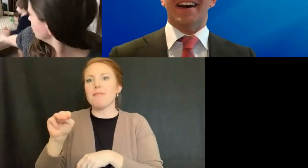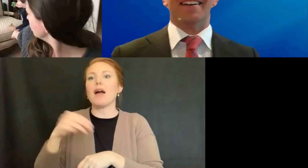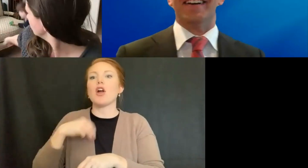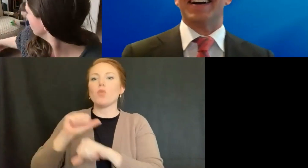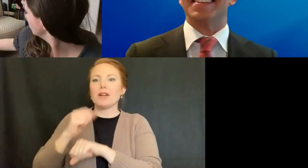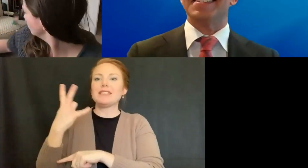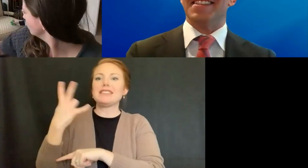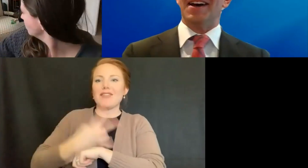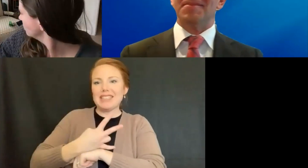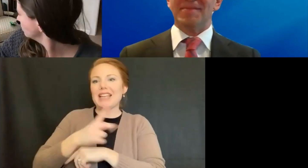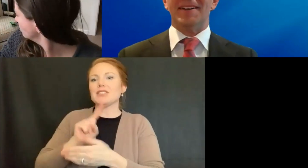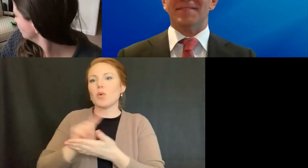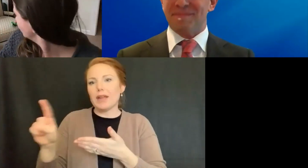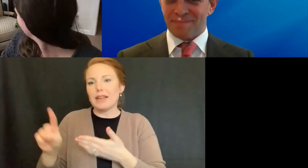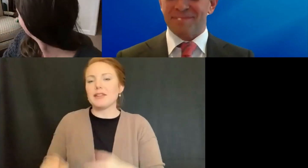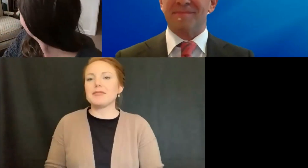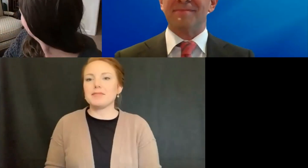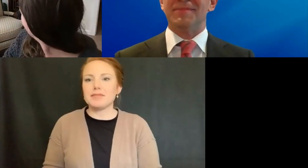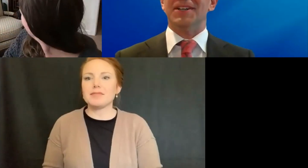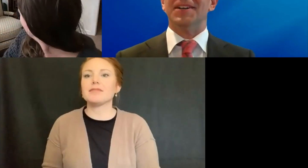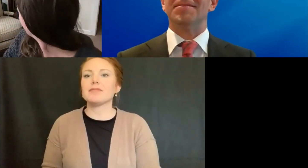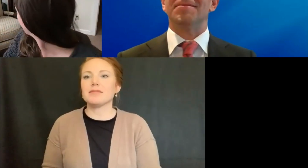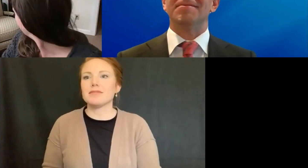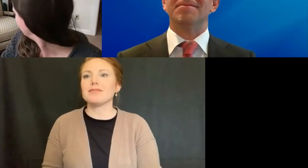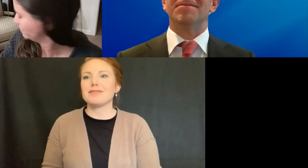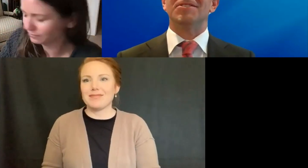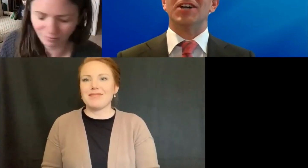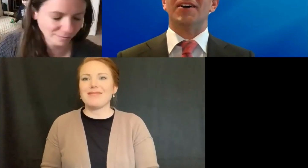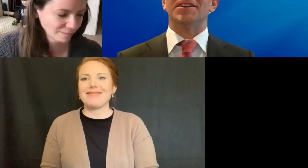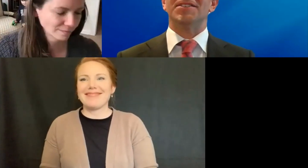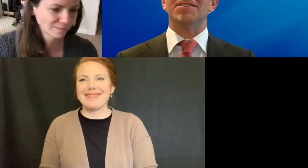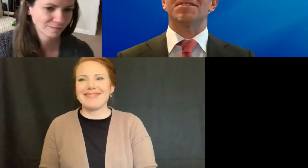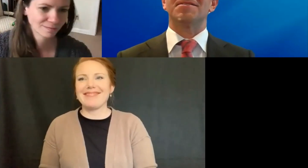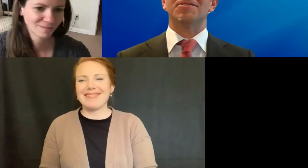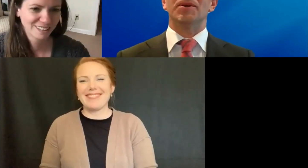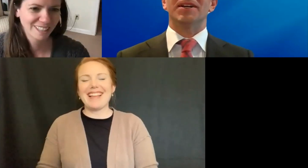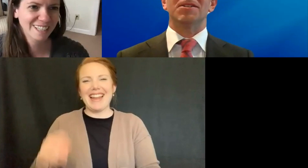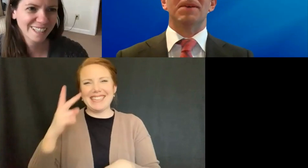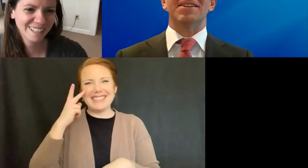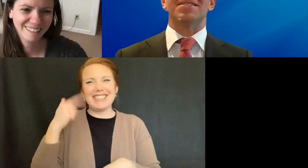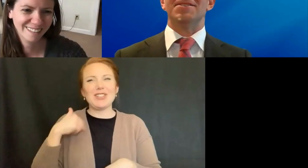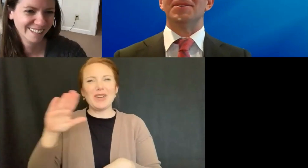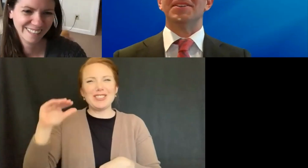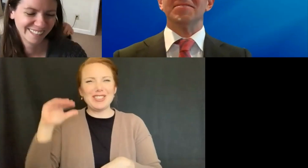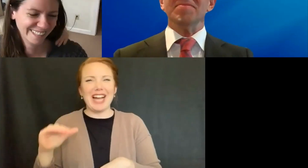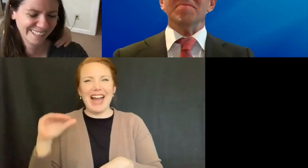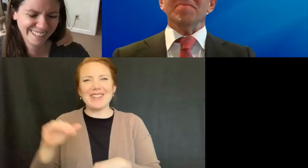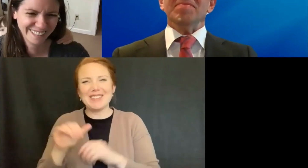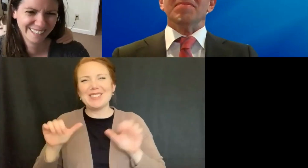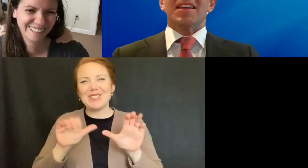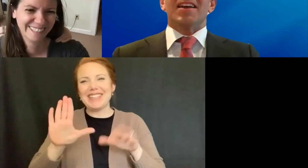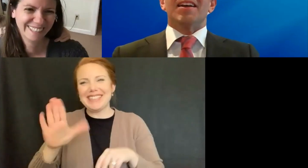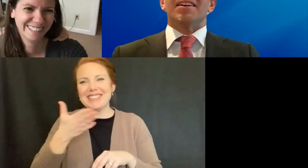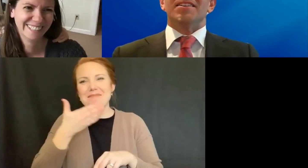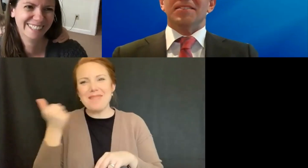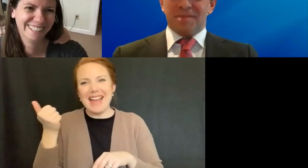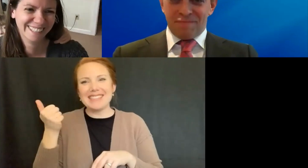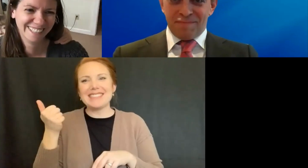can see that. I can see that. And the child is doing his best to